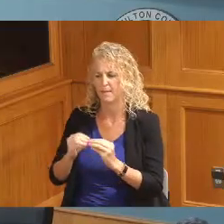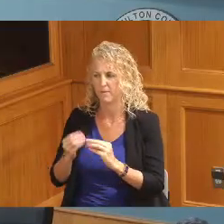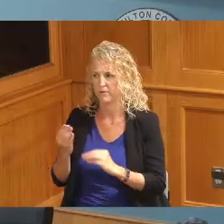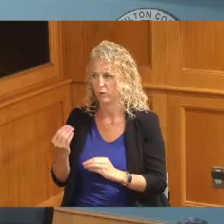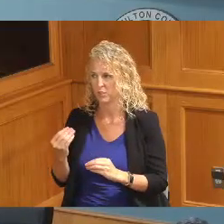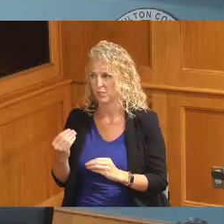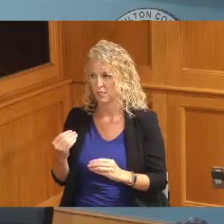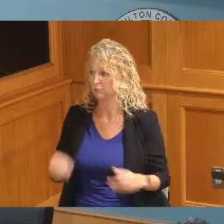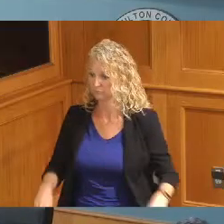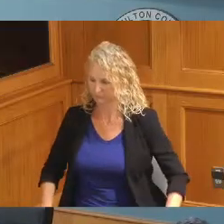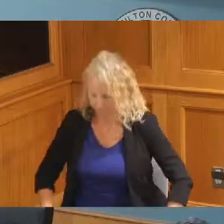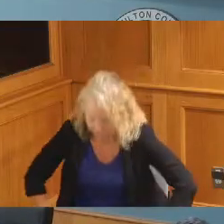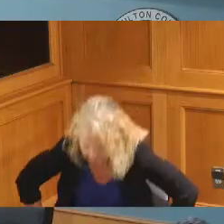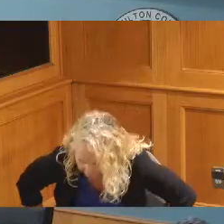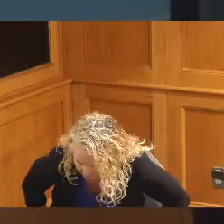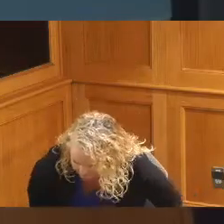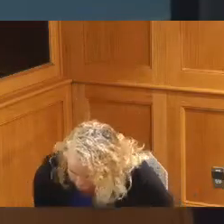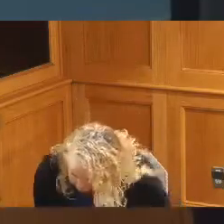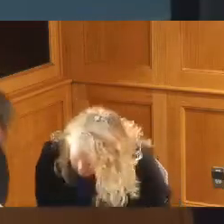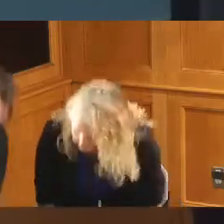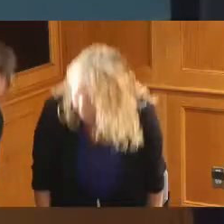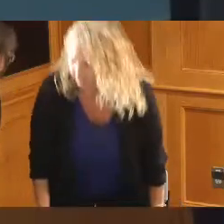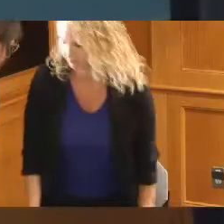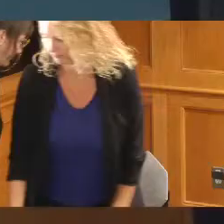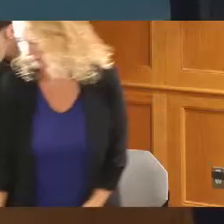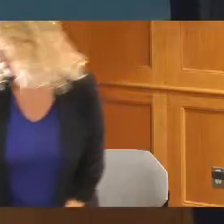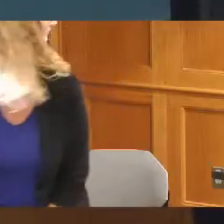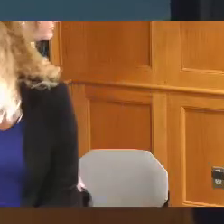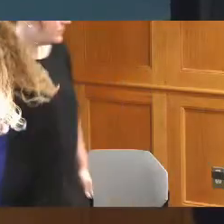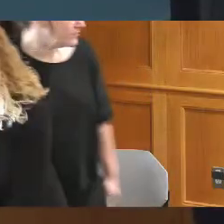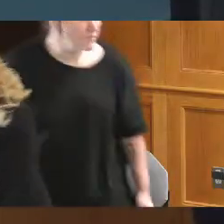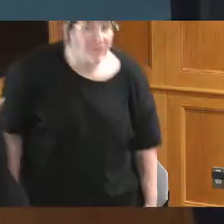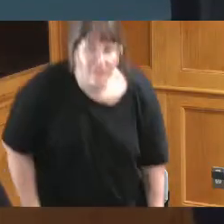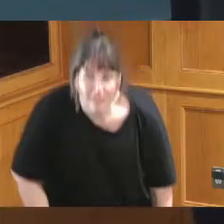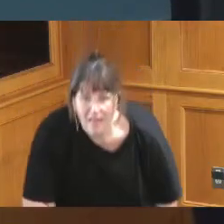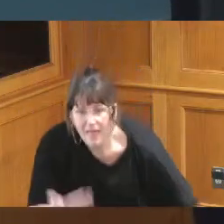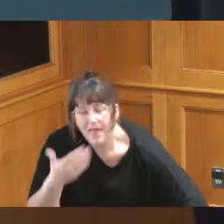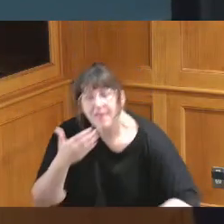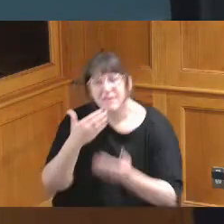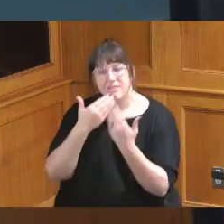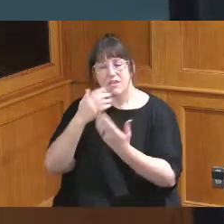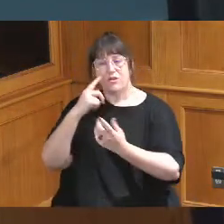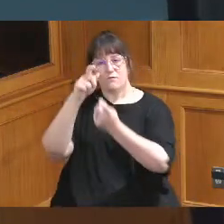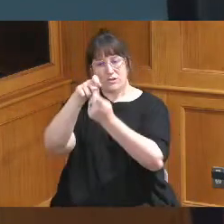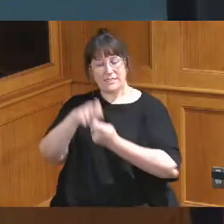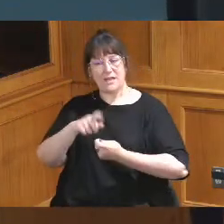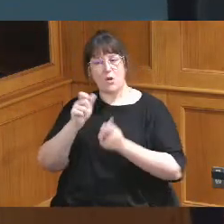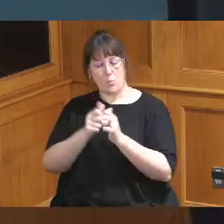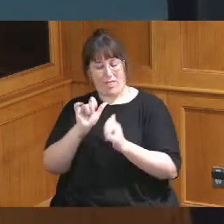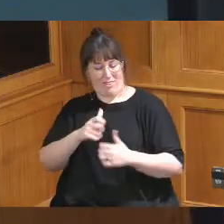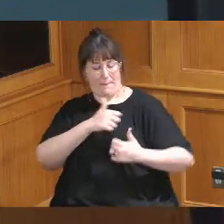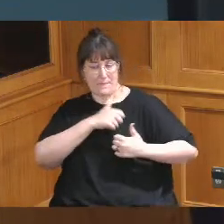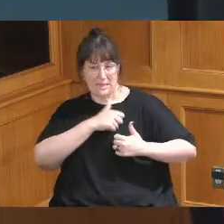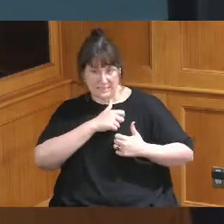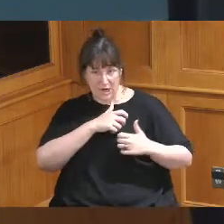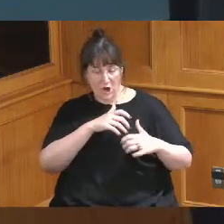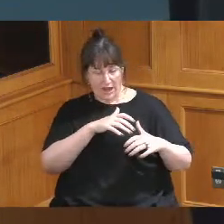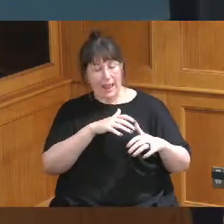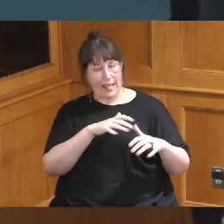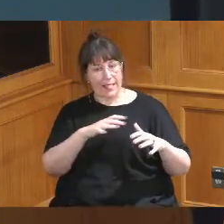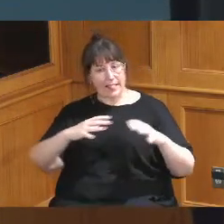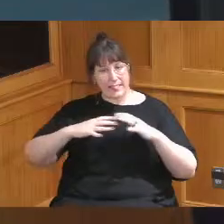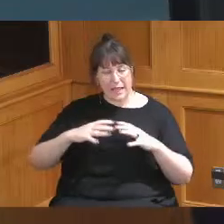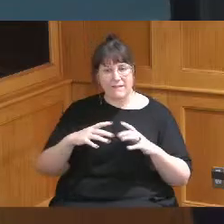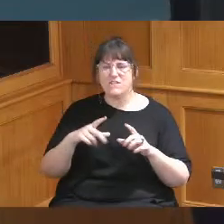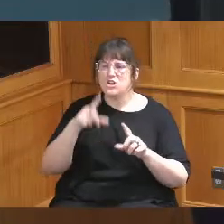human resources item. Thank you for giving some detail about the military leave, the poll worker leave. Can you help